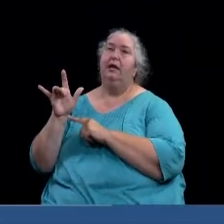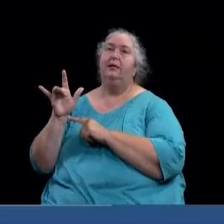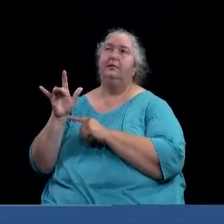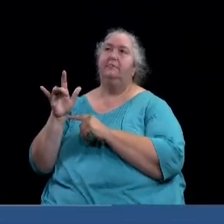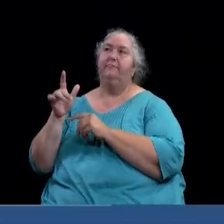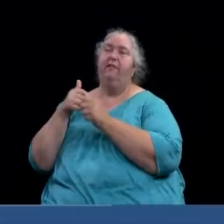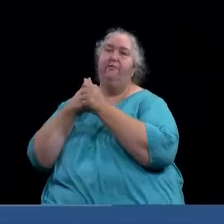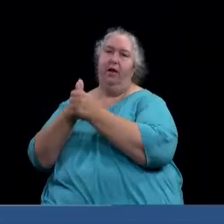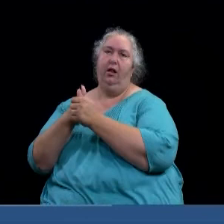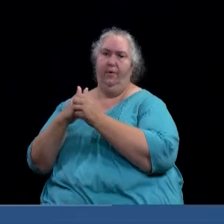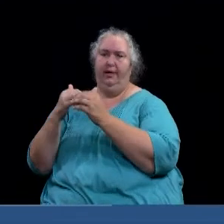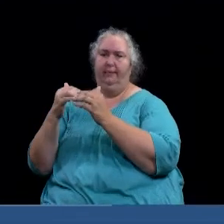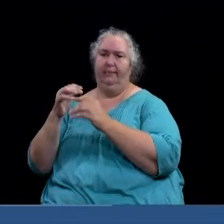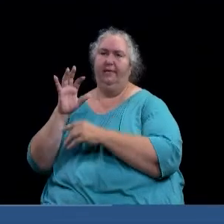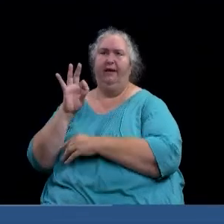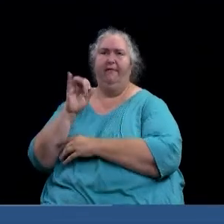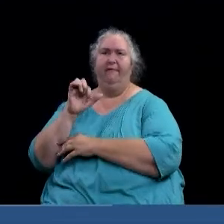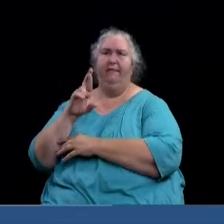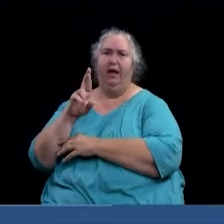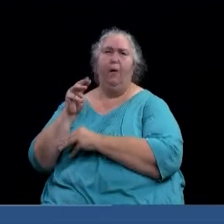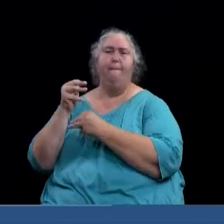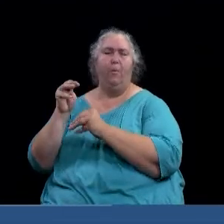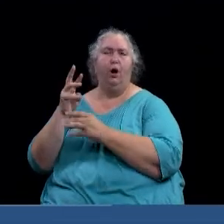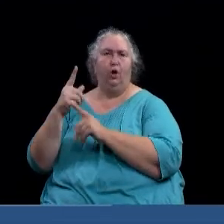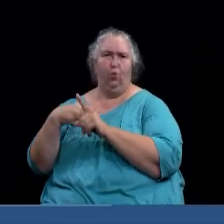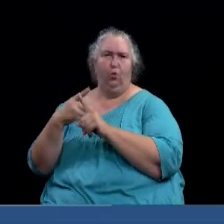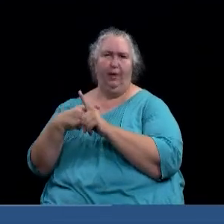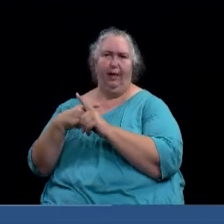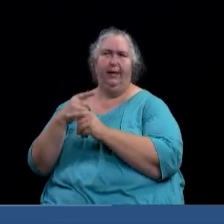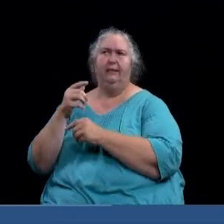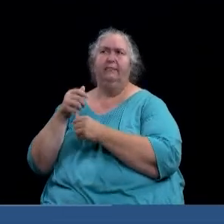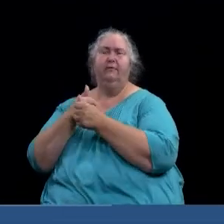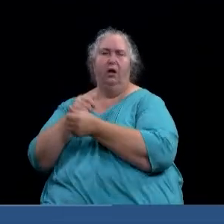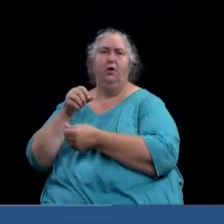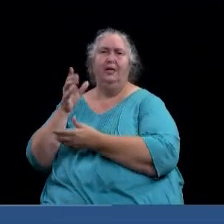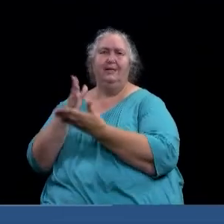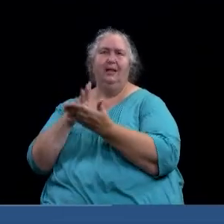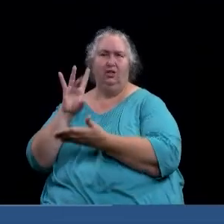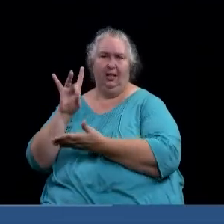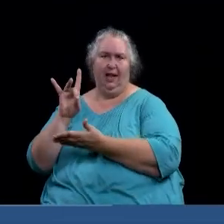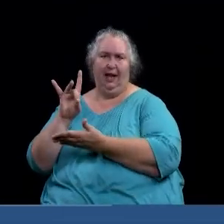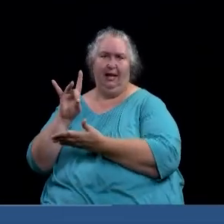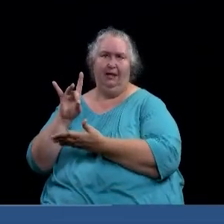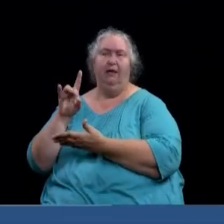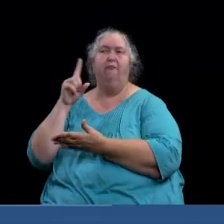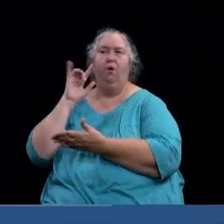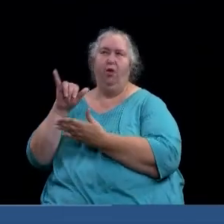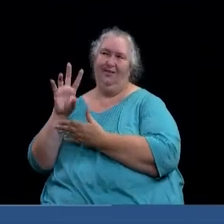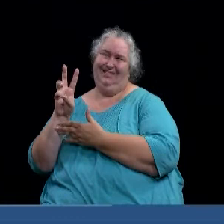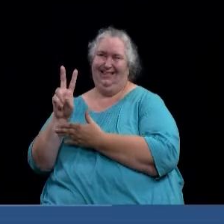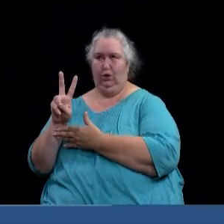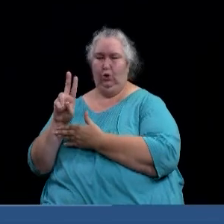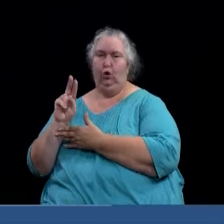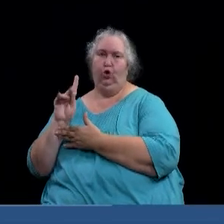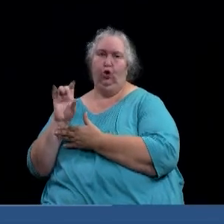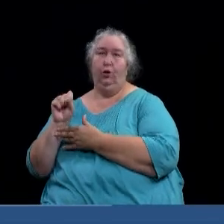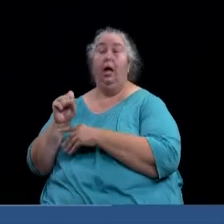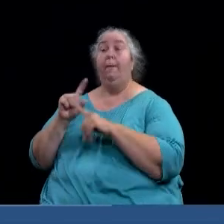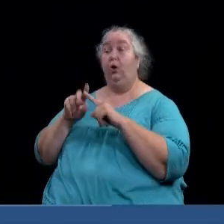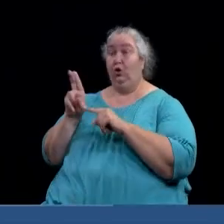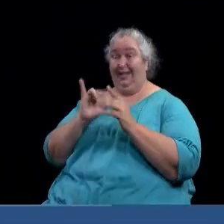program to receive subsidy for those 62 units. But using that model allows us to have a more